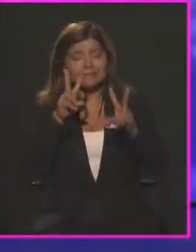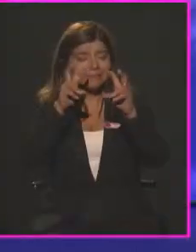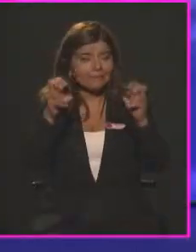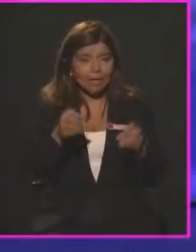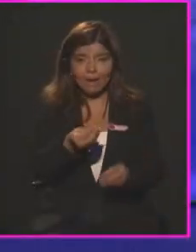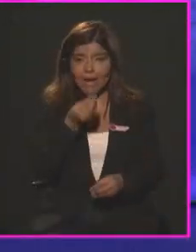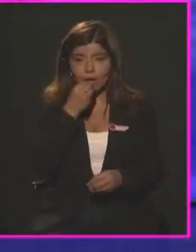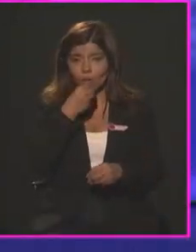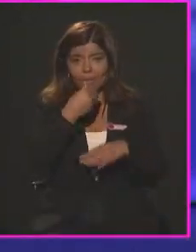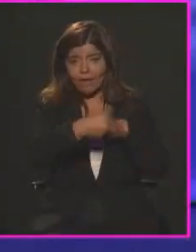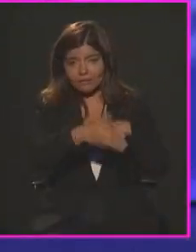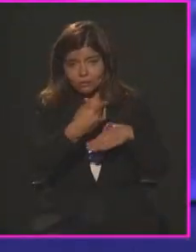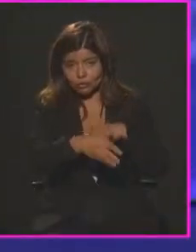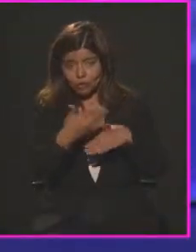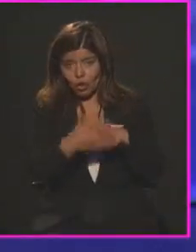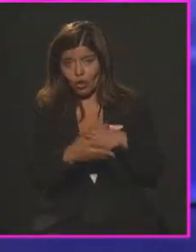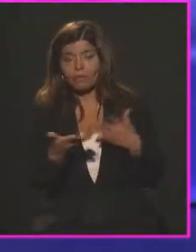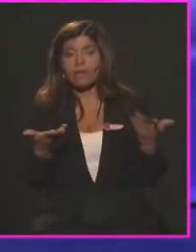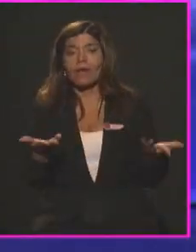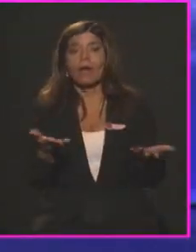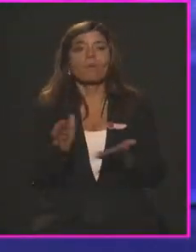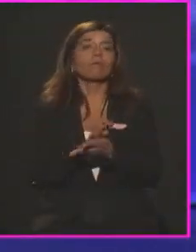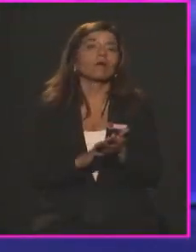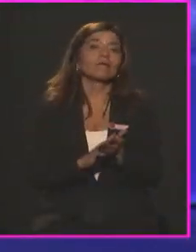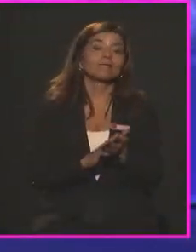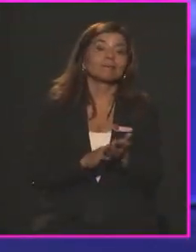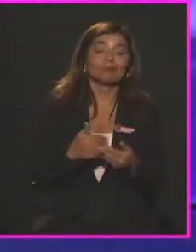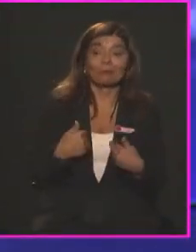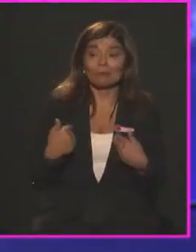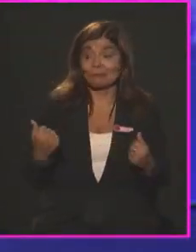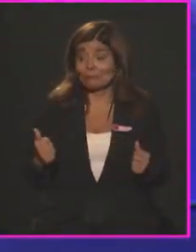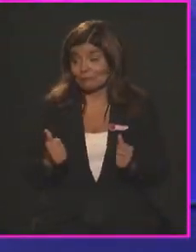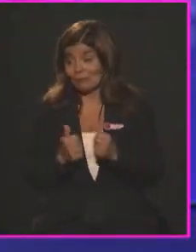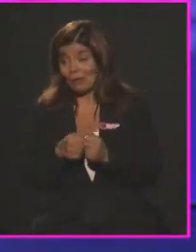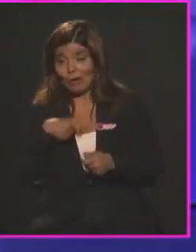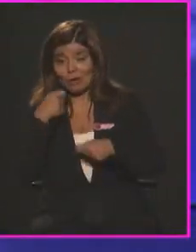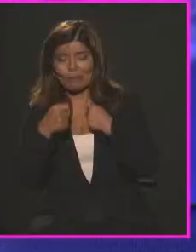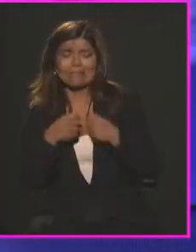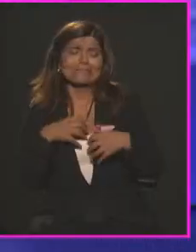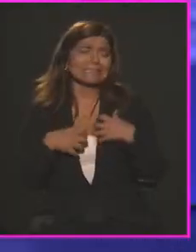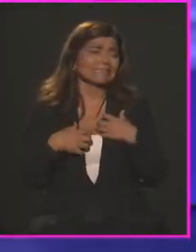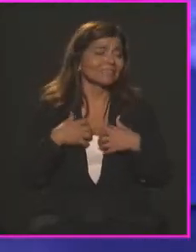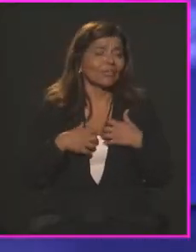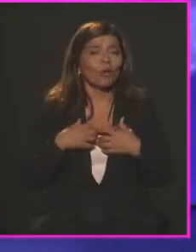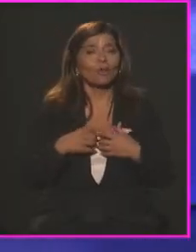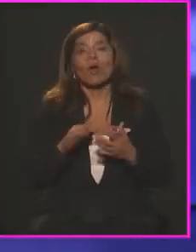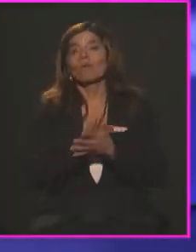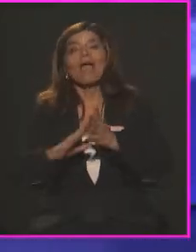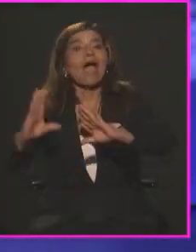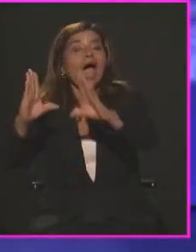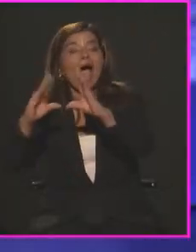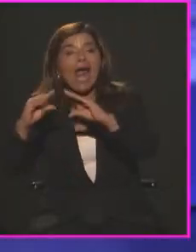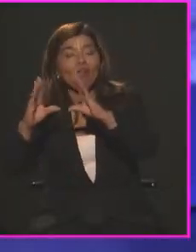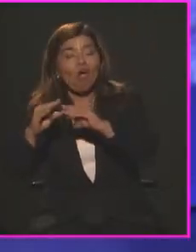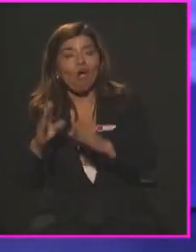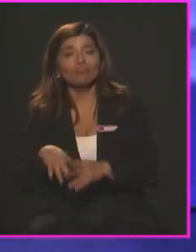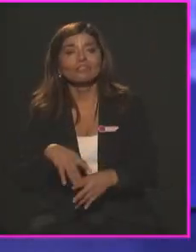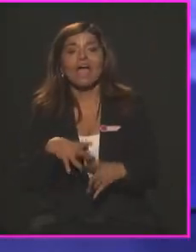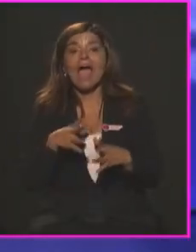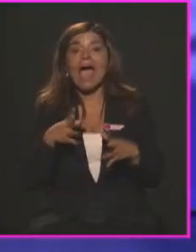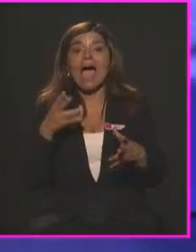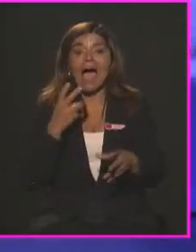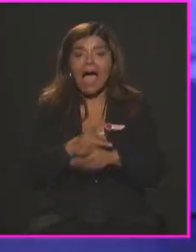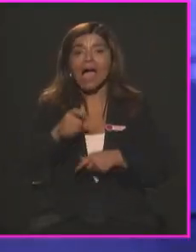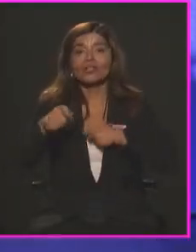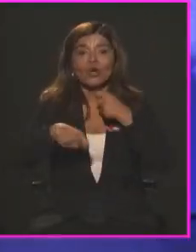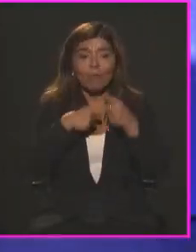to dinner with me very awkward because inevitably, just as happened to me last night, there's too much food on the plate, people